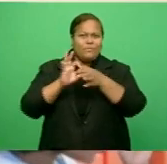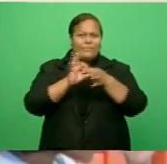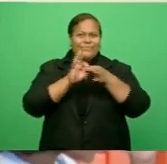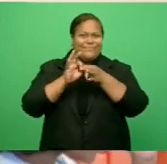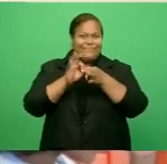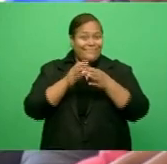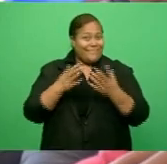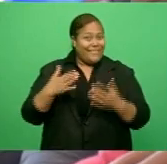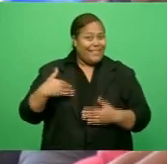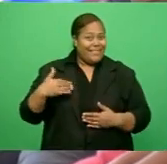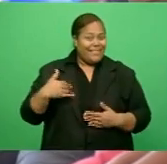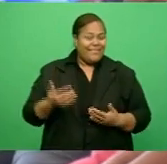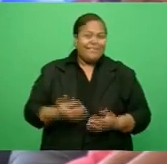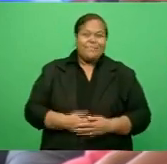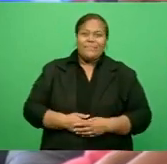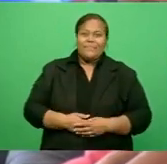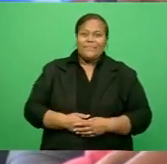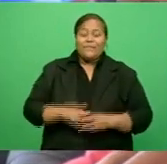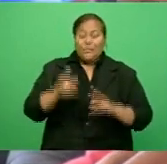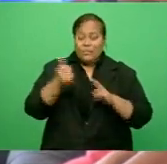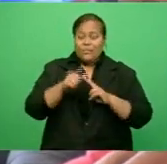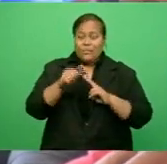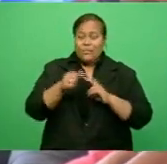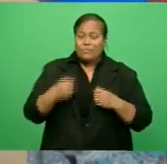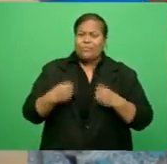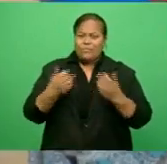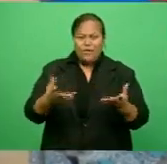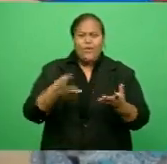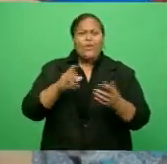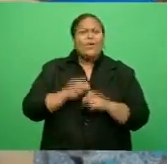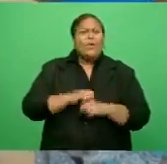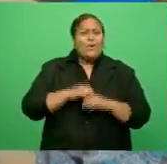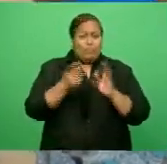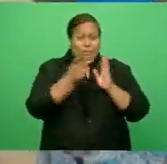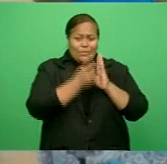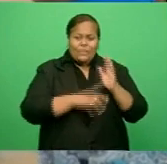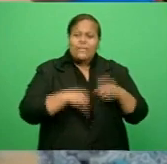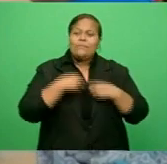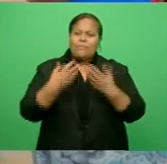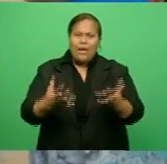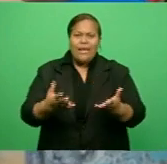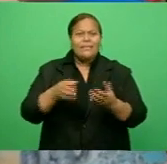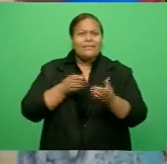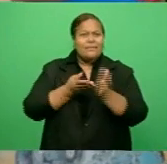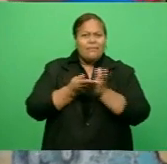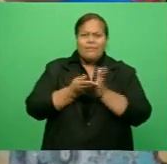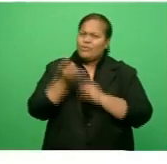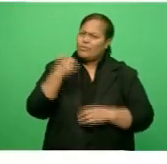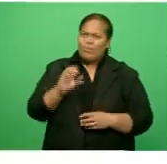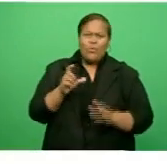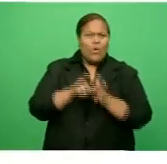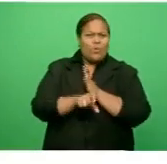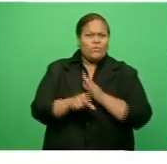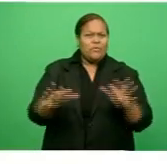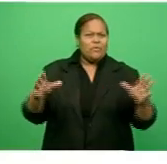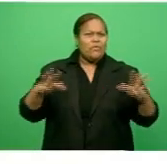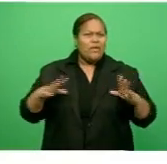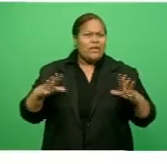you live those principles by providing your services at no cost to all Fijians, irrespective of